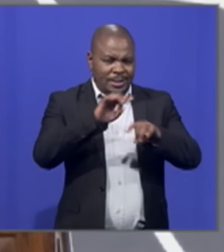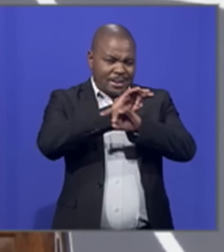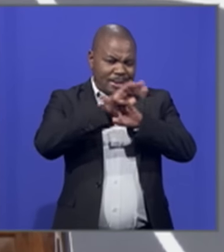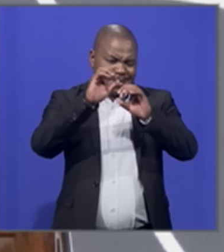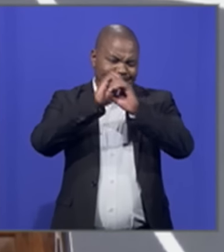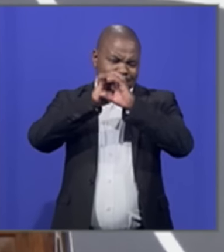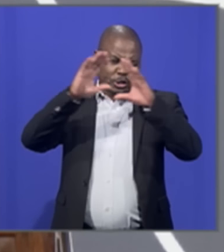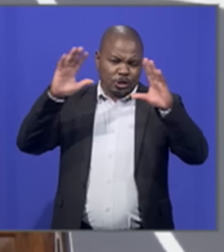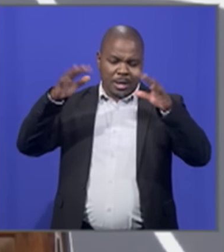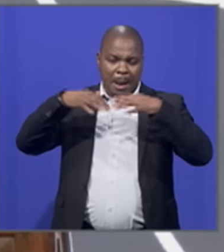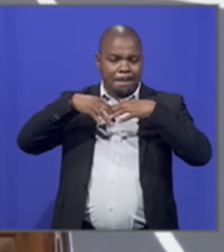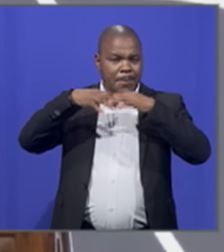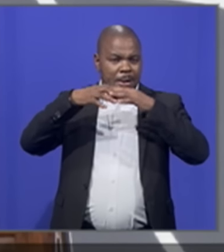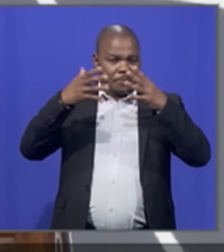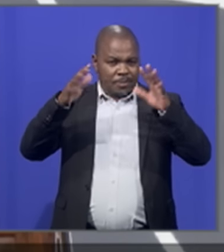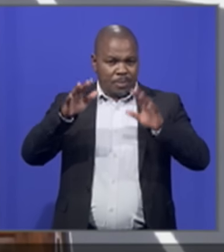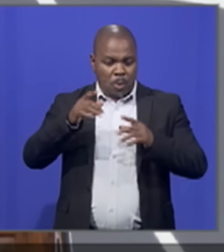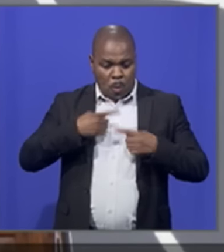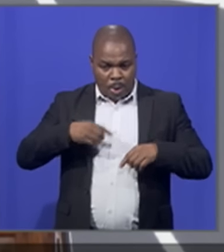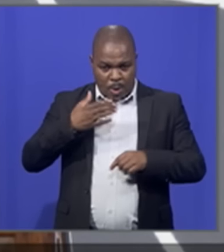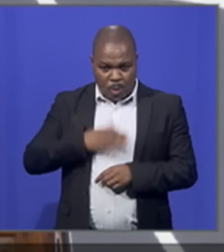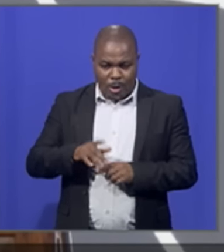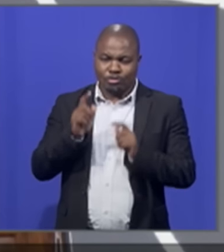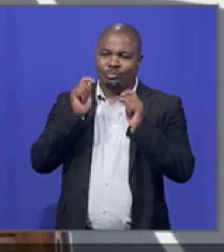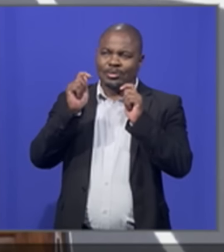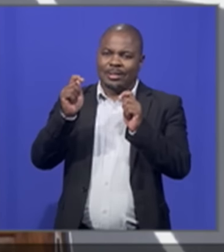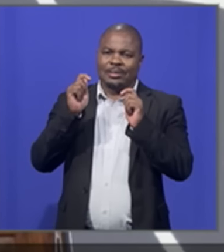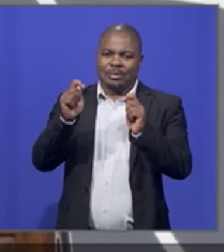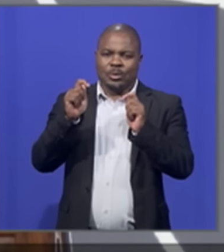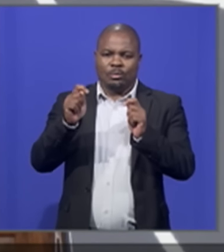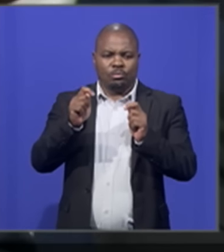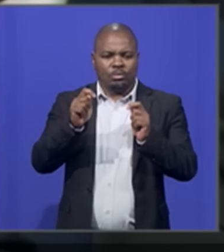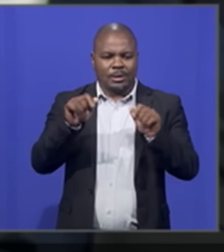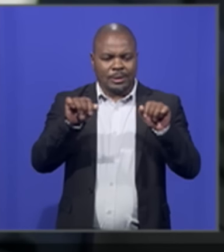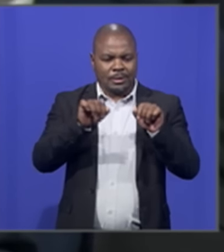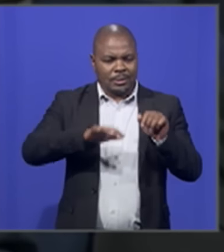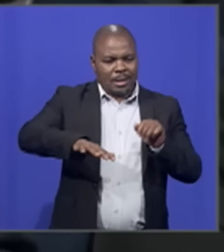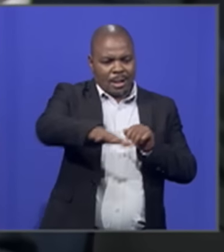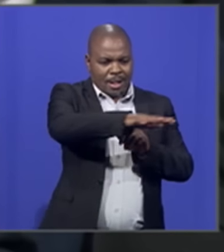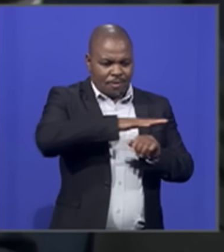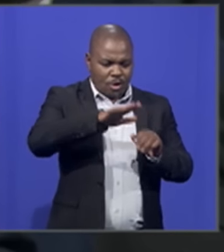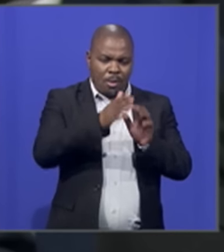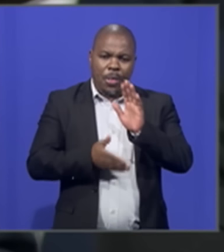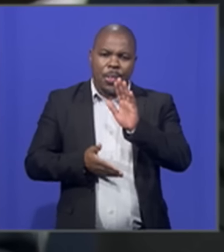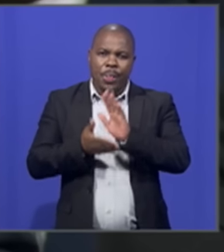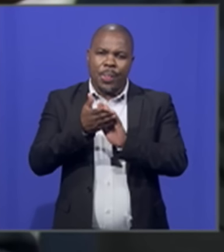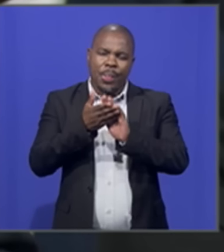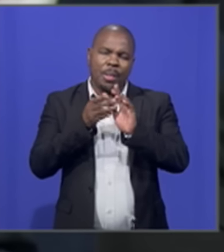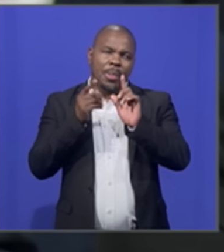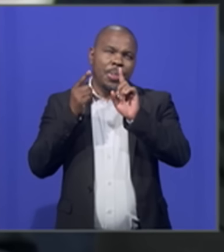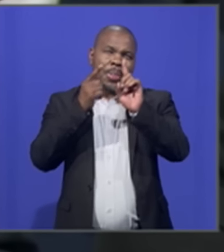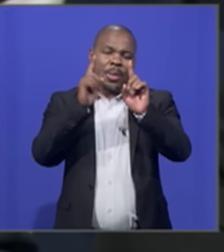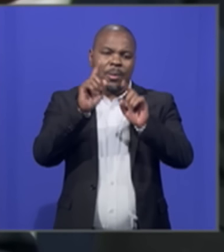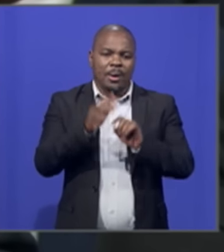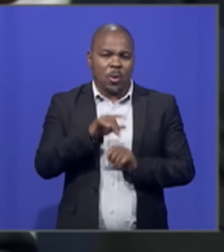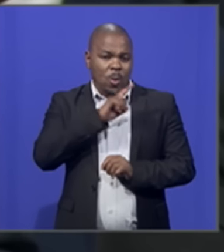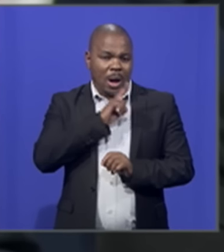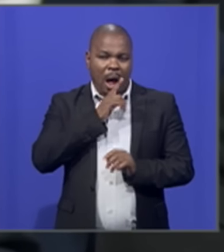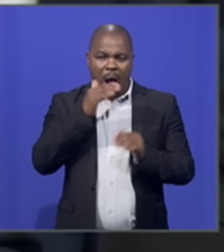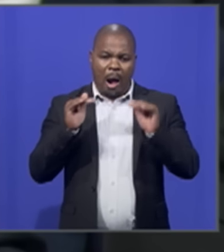vision of where we want our transportation sector to go. A critical imbalance